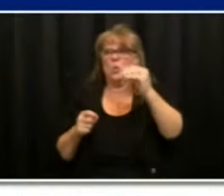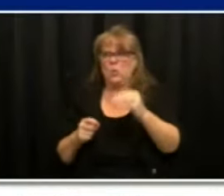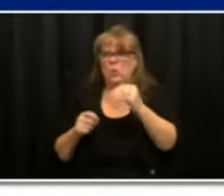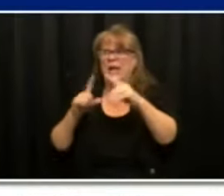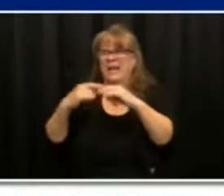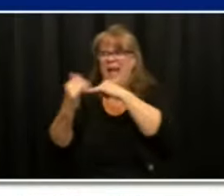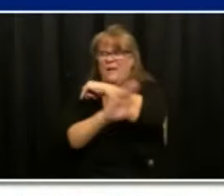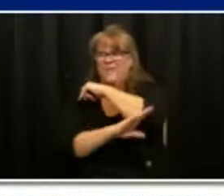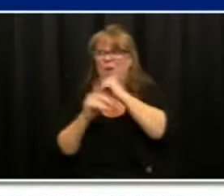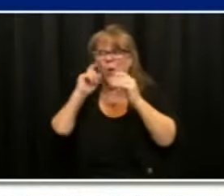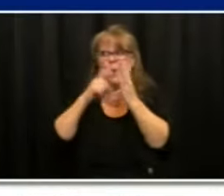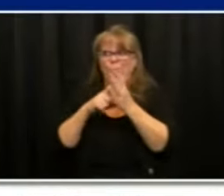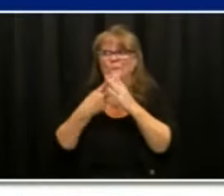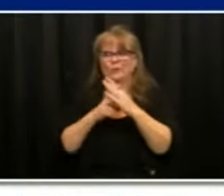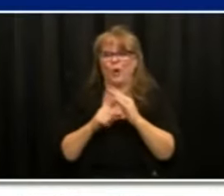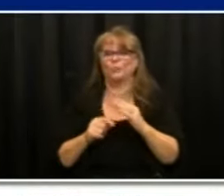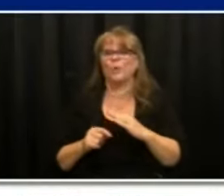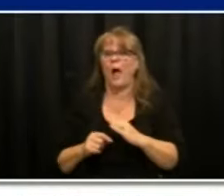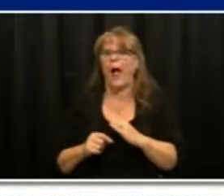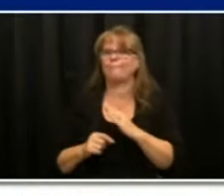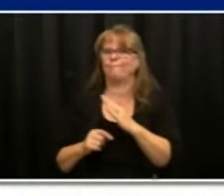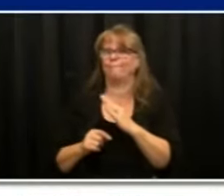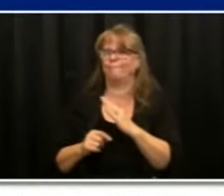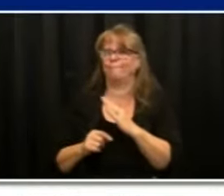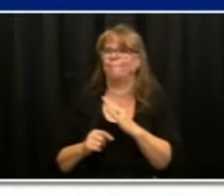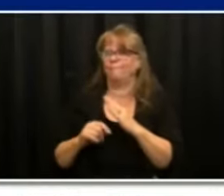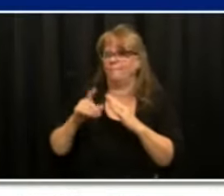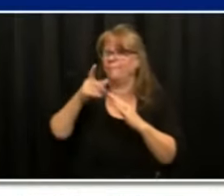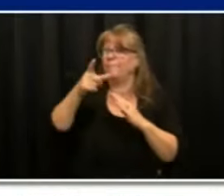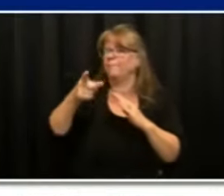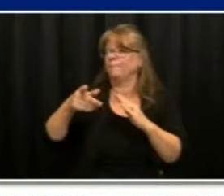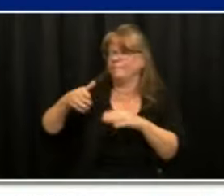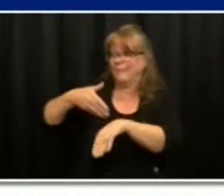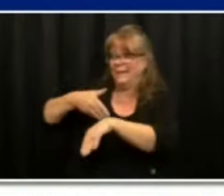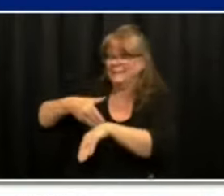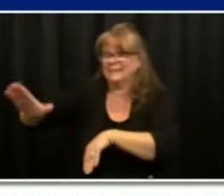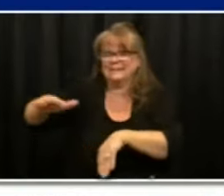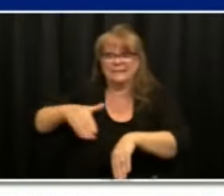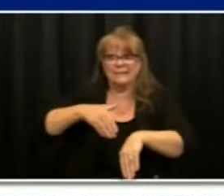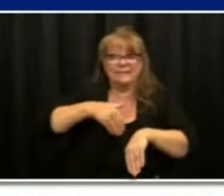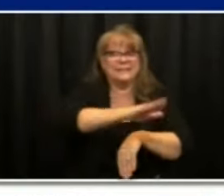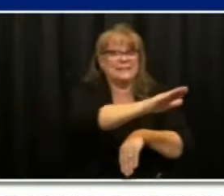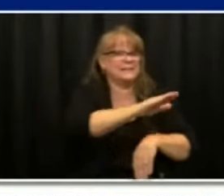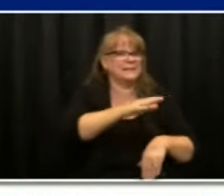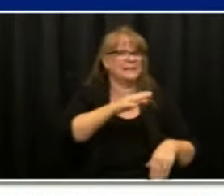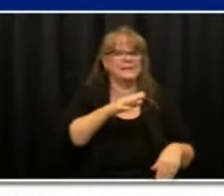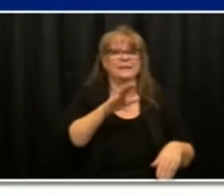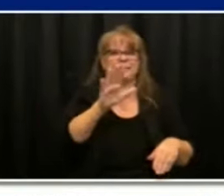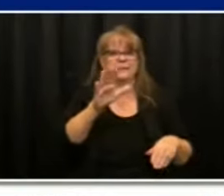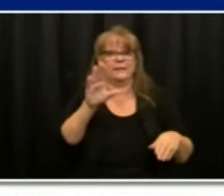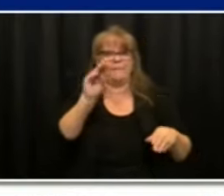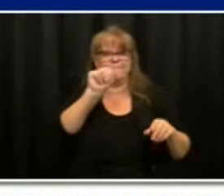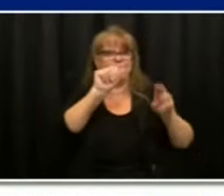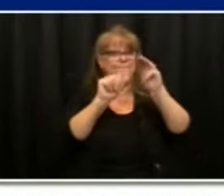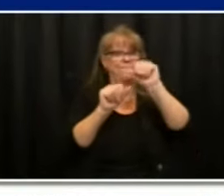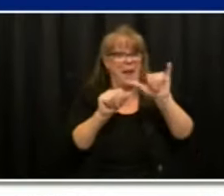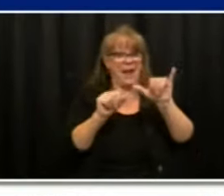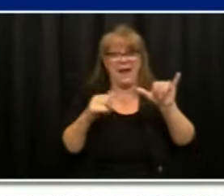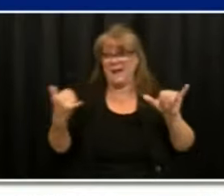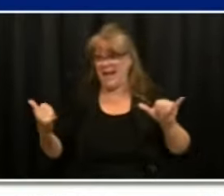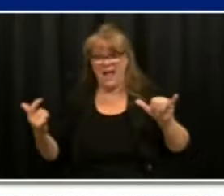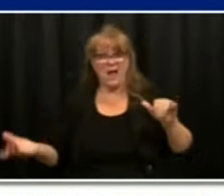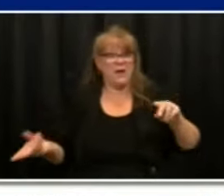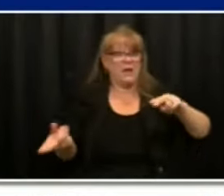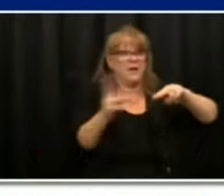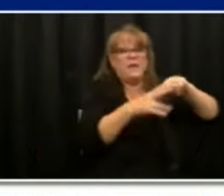is the same as it was in May and is steadily increasing. One thing the public can do to help ensure hospital capacity isn't